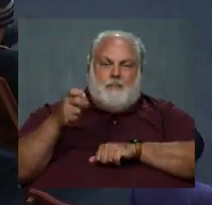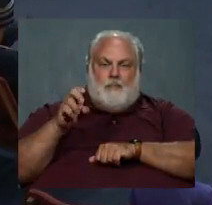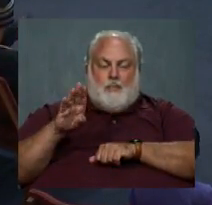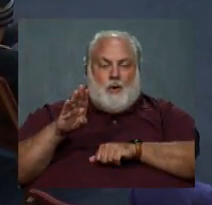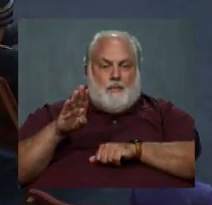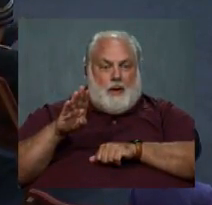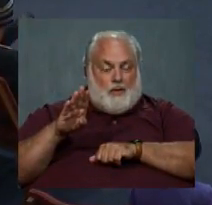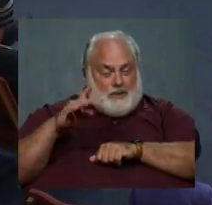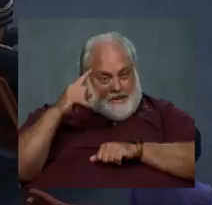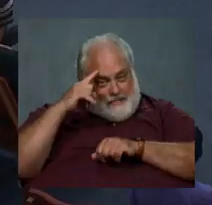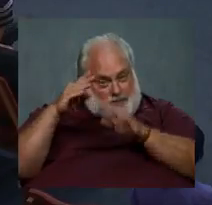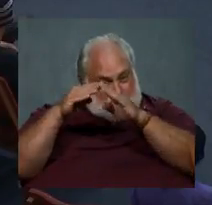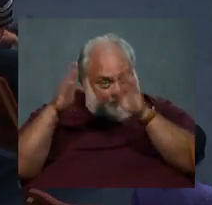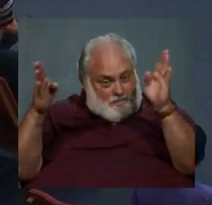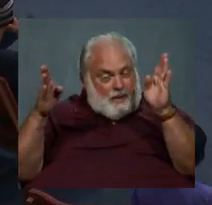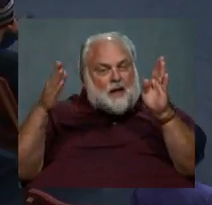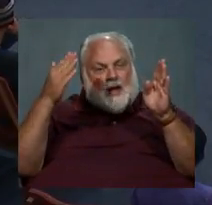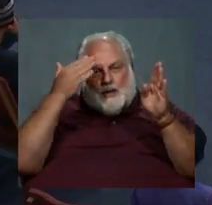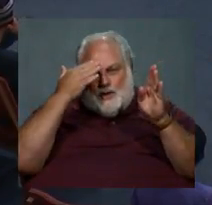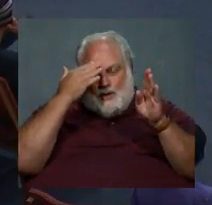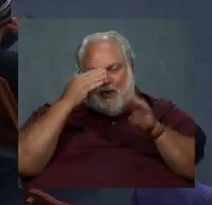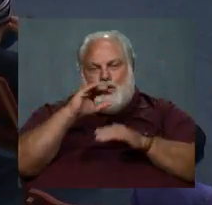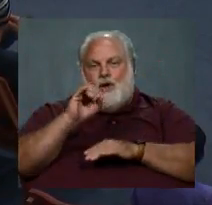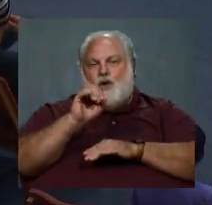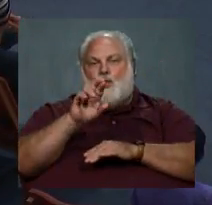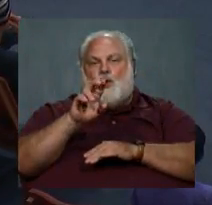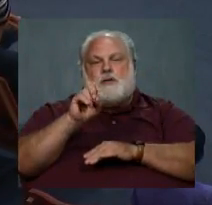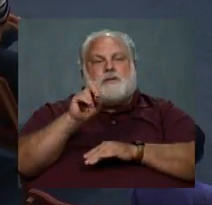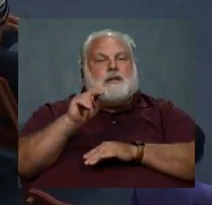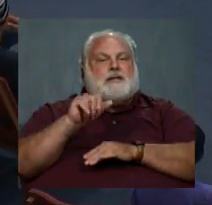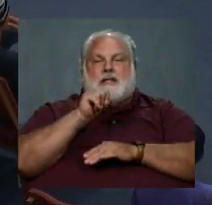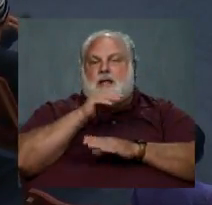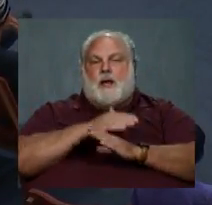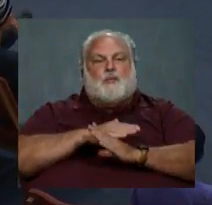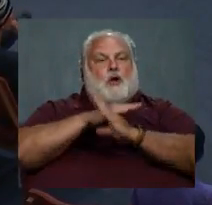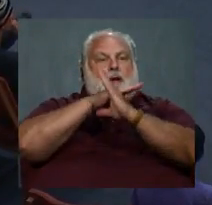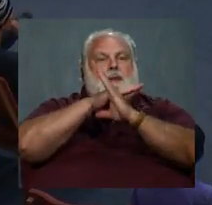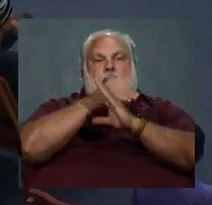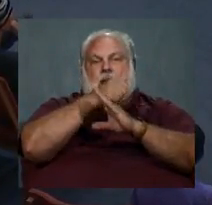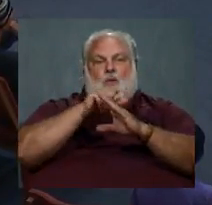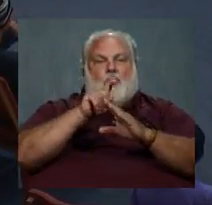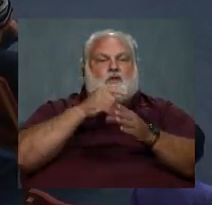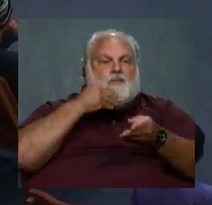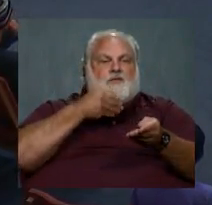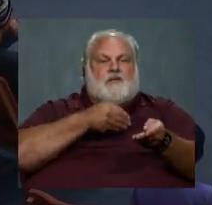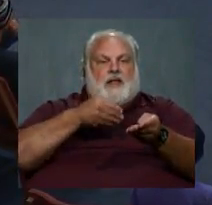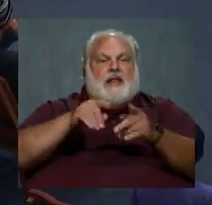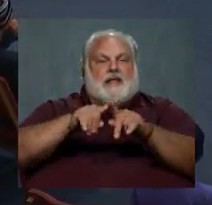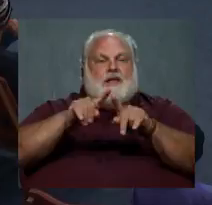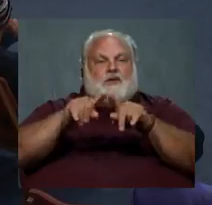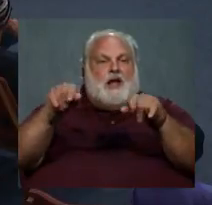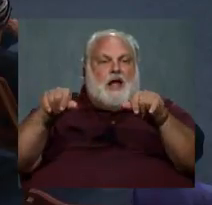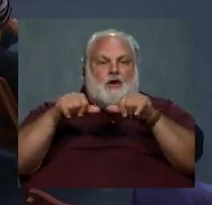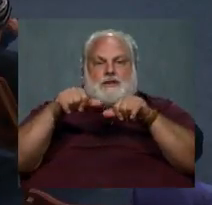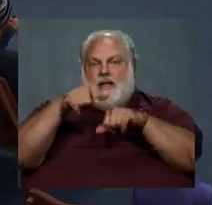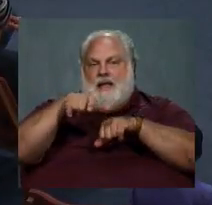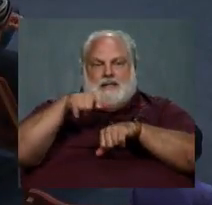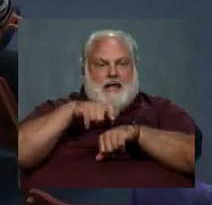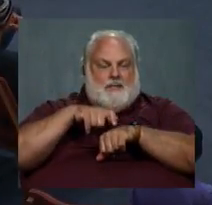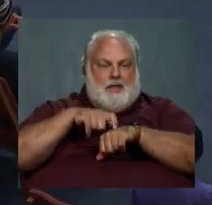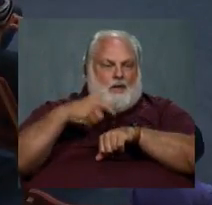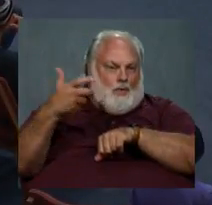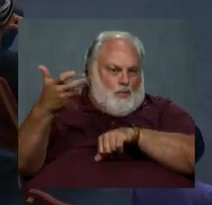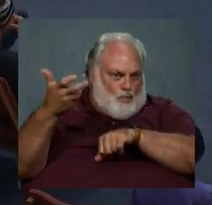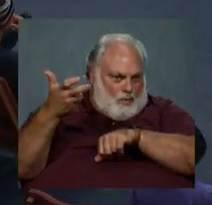Right, and I do remember that Jordan said that this doesn't prohibit anybody from feeding anywhere else at whatever time they want to, too.